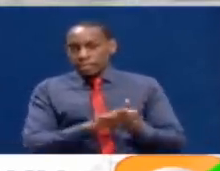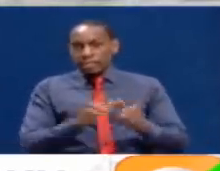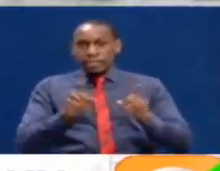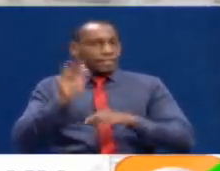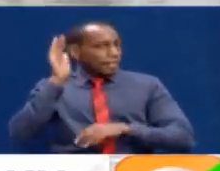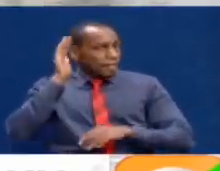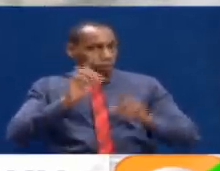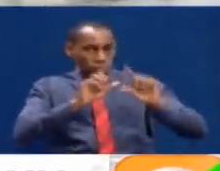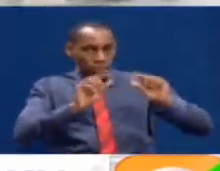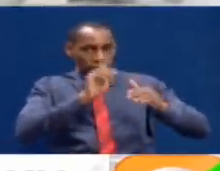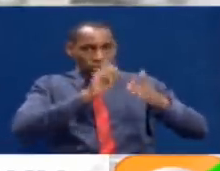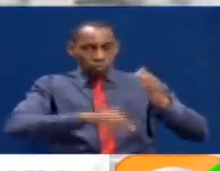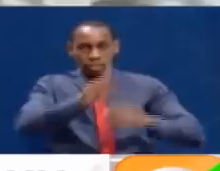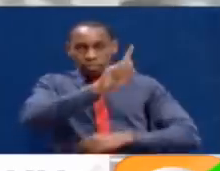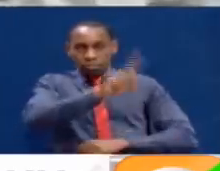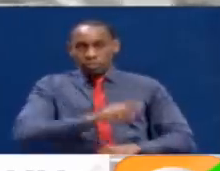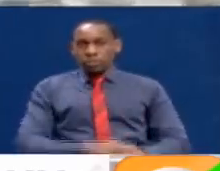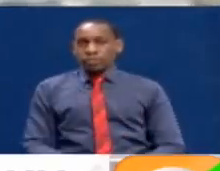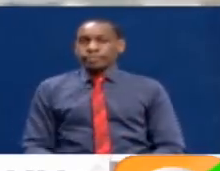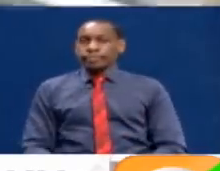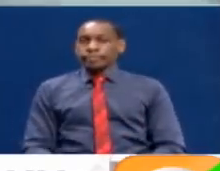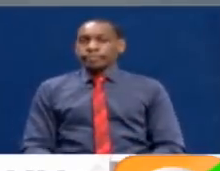What are you hearing?